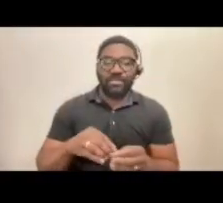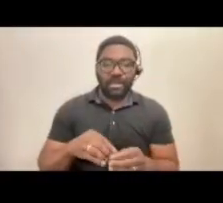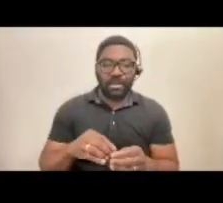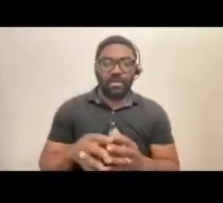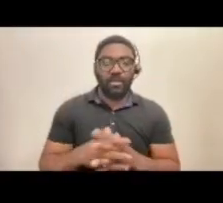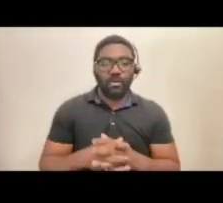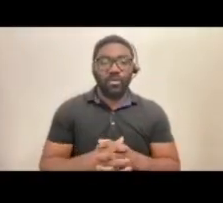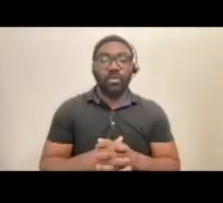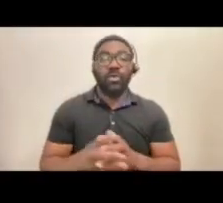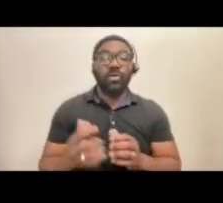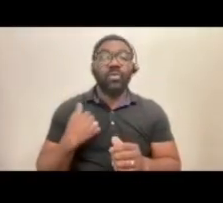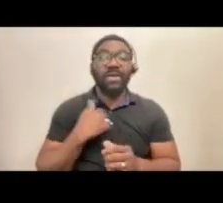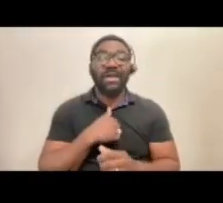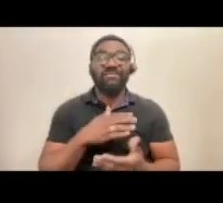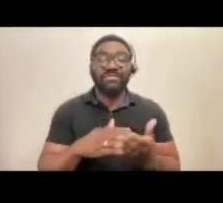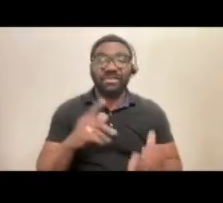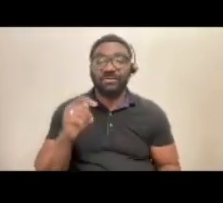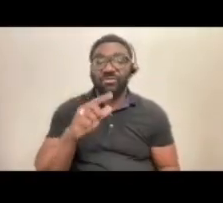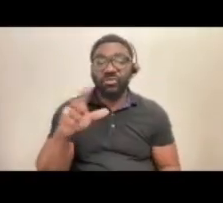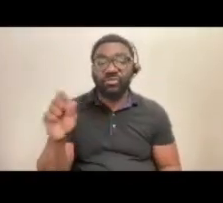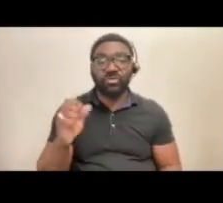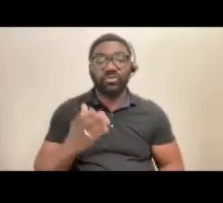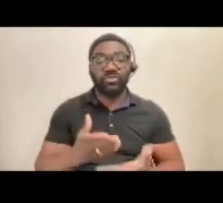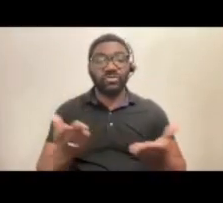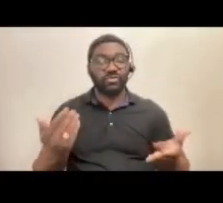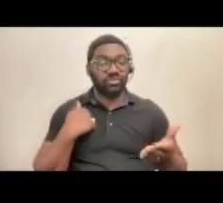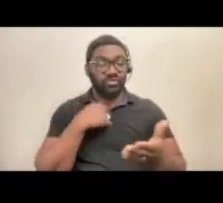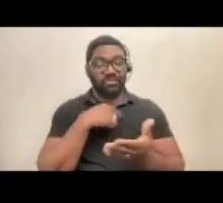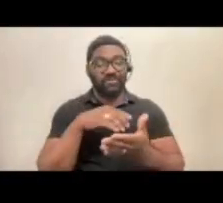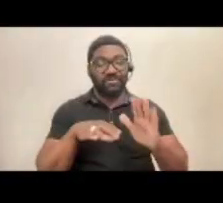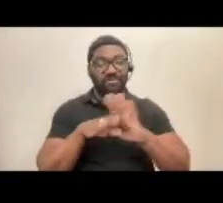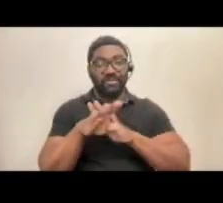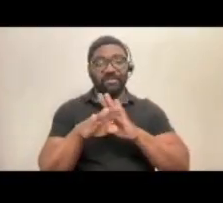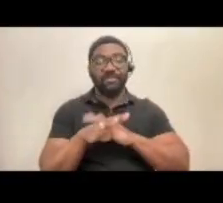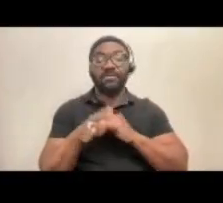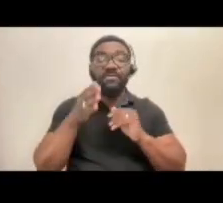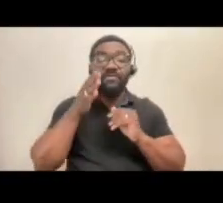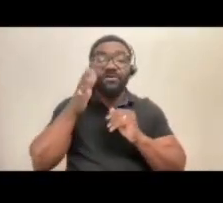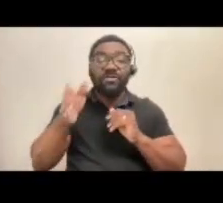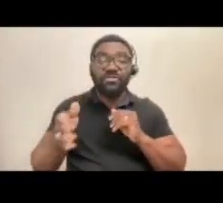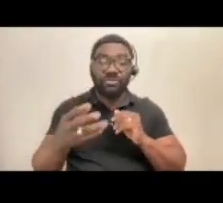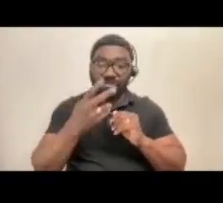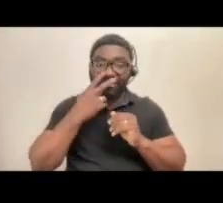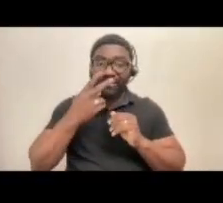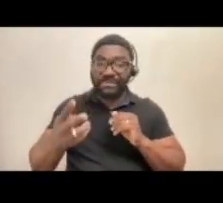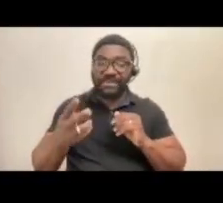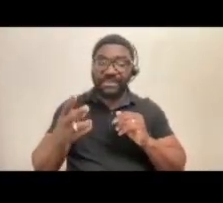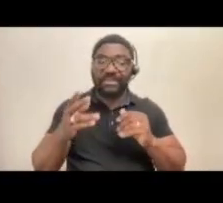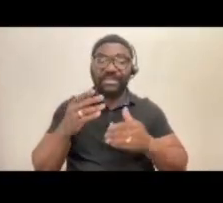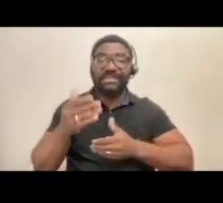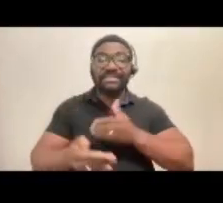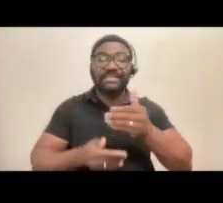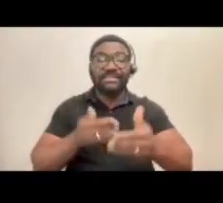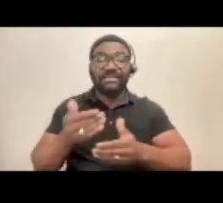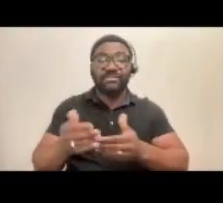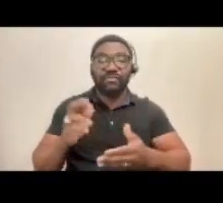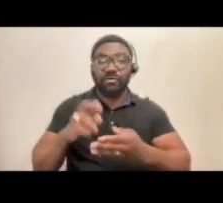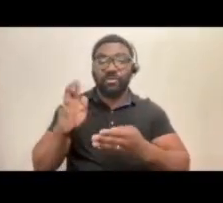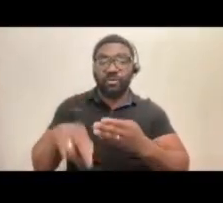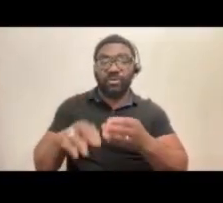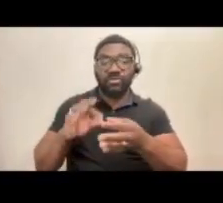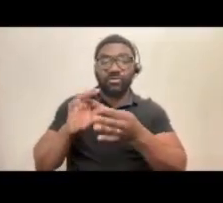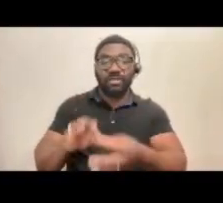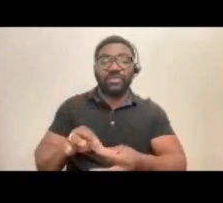that we develop. And in the near future, you're going to see a few things coming out. The first is a series of reports related to AI in the direct